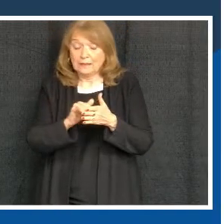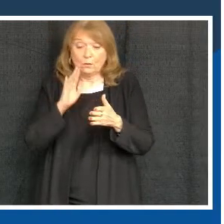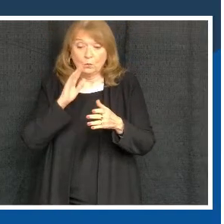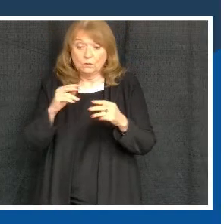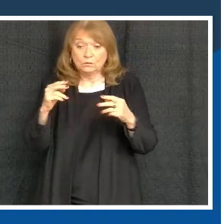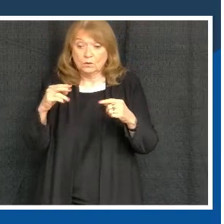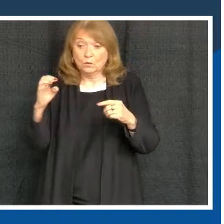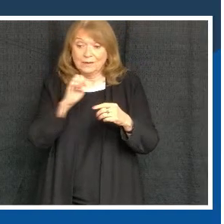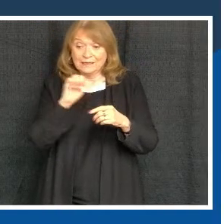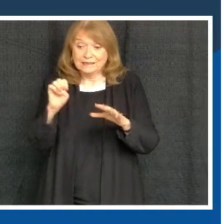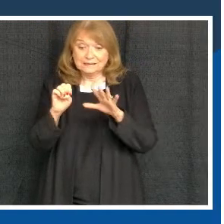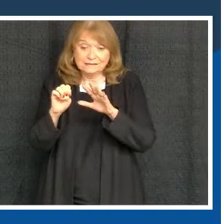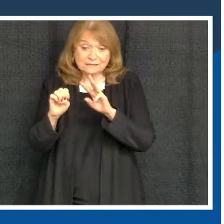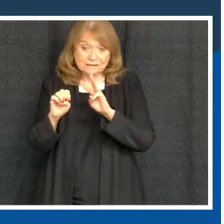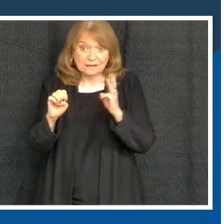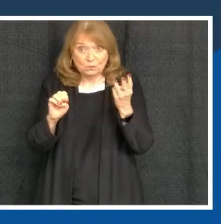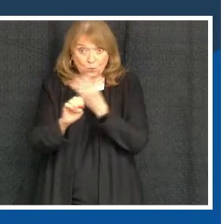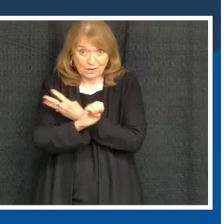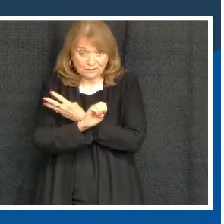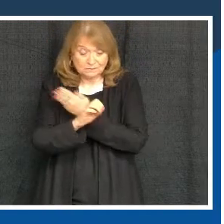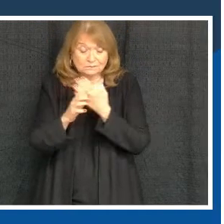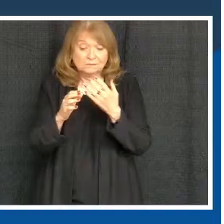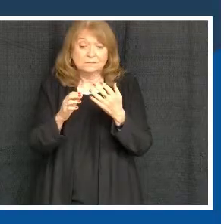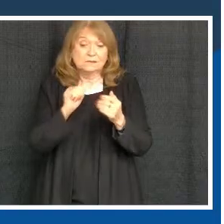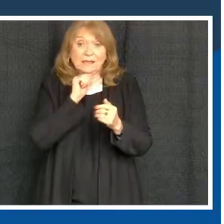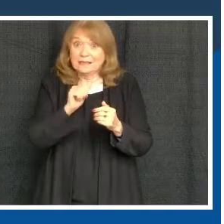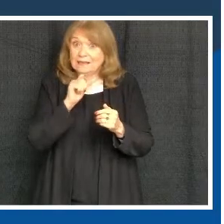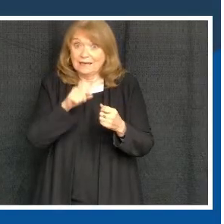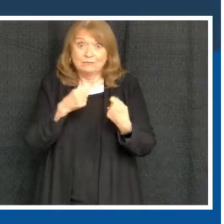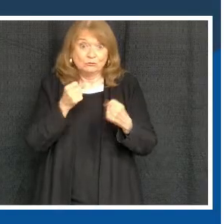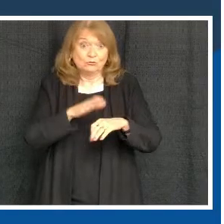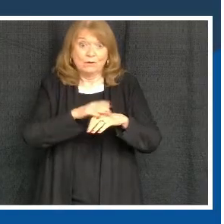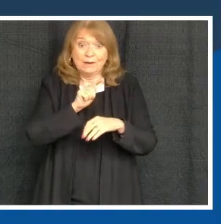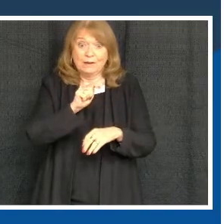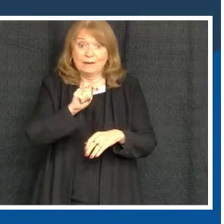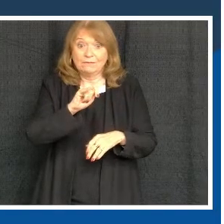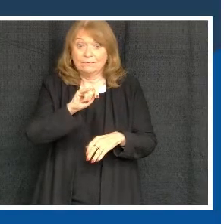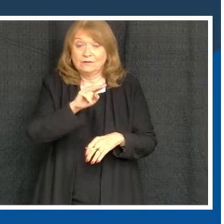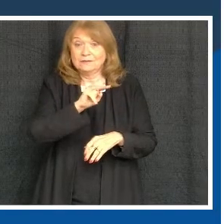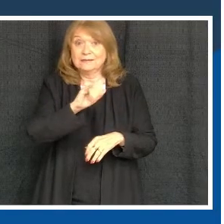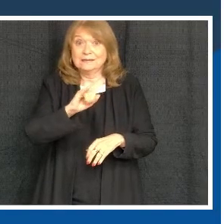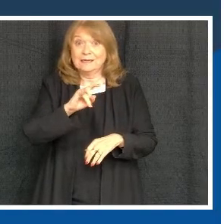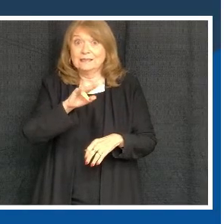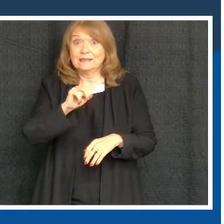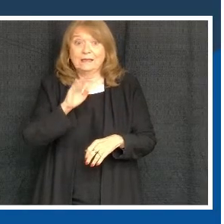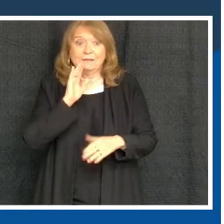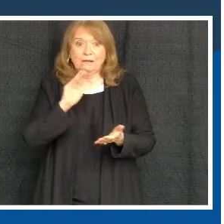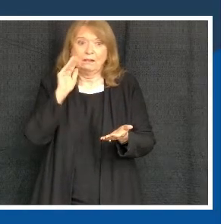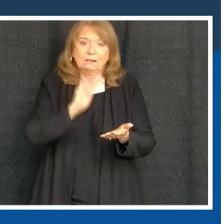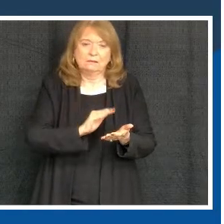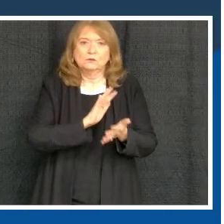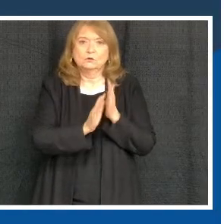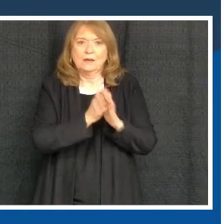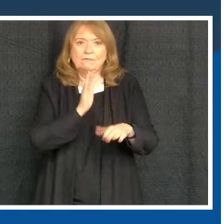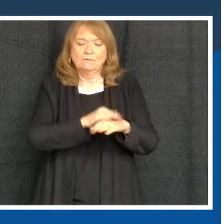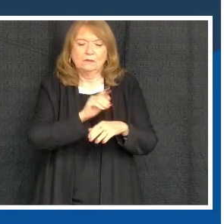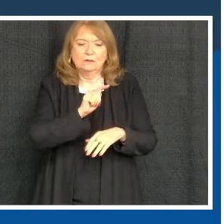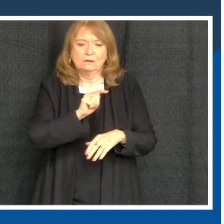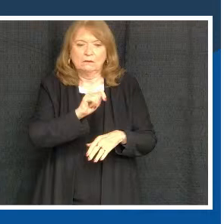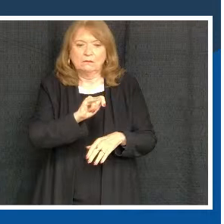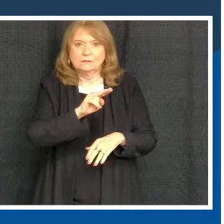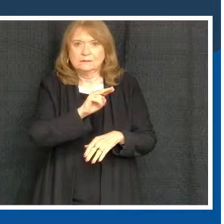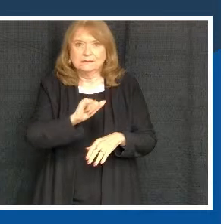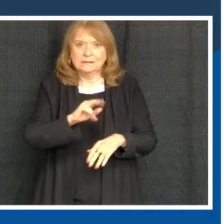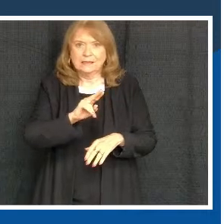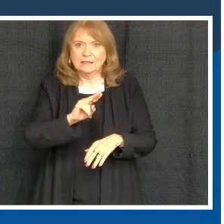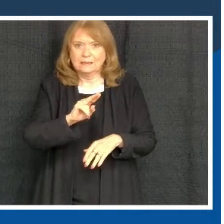and not have to go on Tiny Town Road. That could take potentially 1,000 cars a day off of it, rather than going out one driveway back, and kind of like Wilma Rudolph.